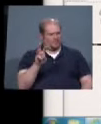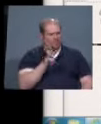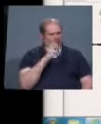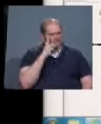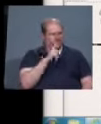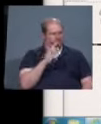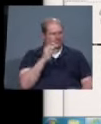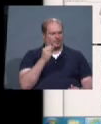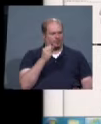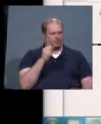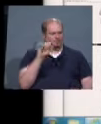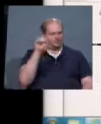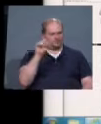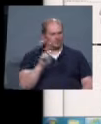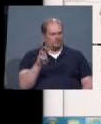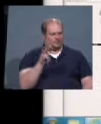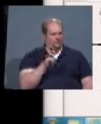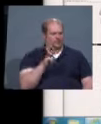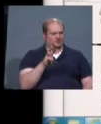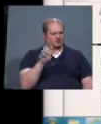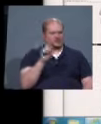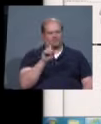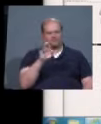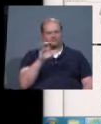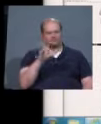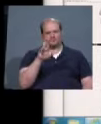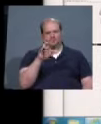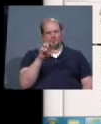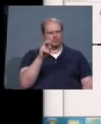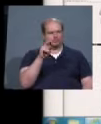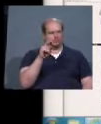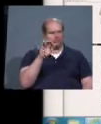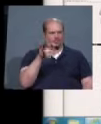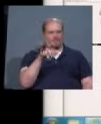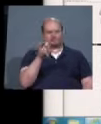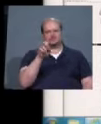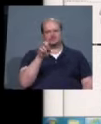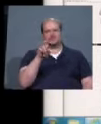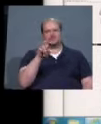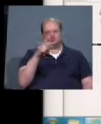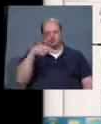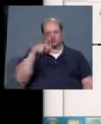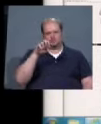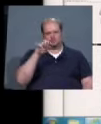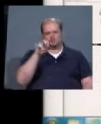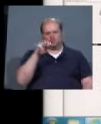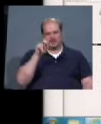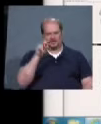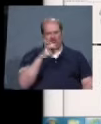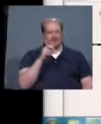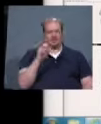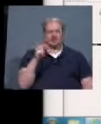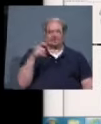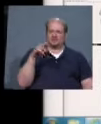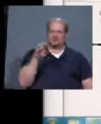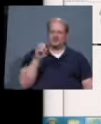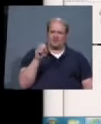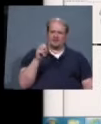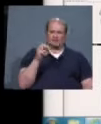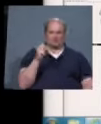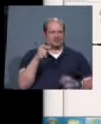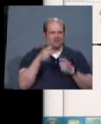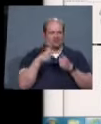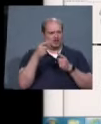the property in question, where the cursor is. That's Duquesne. Okay, and the space